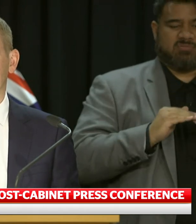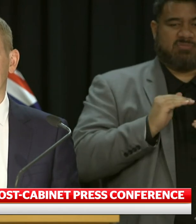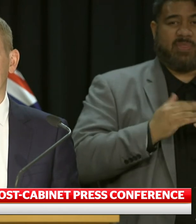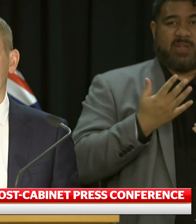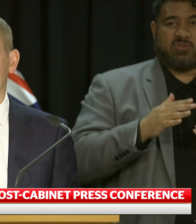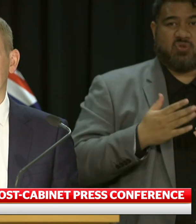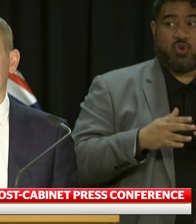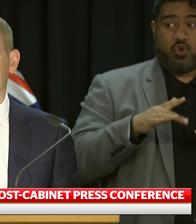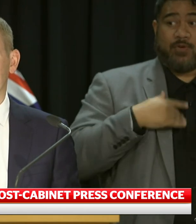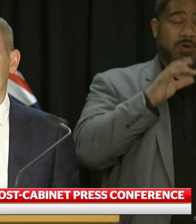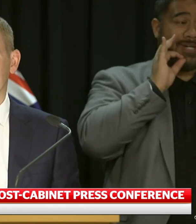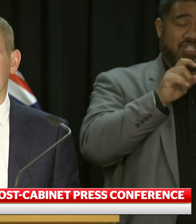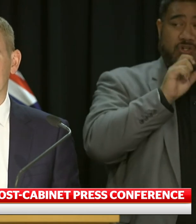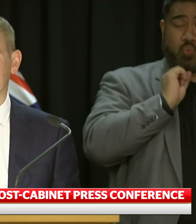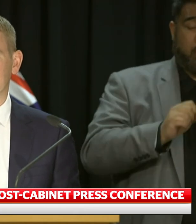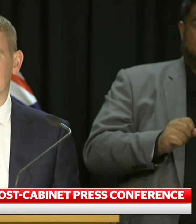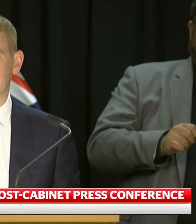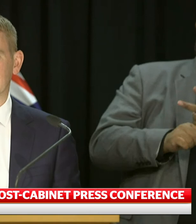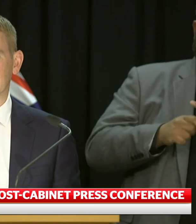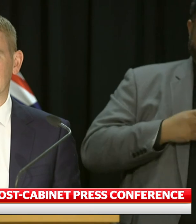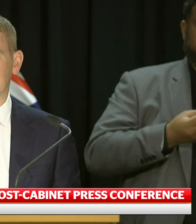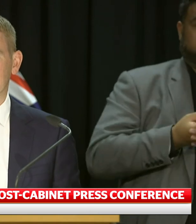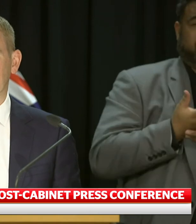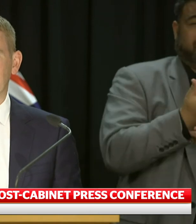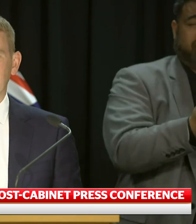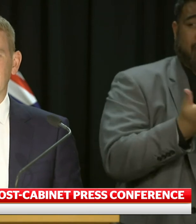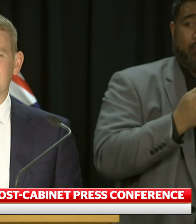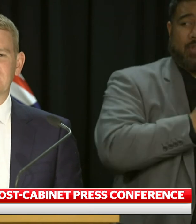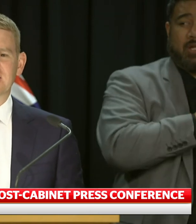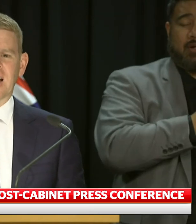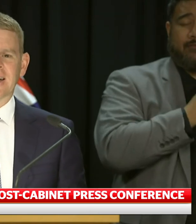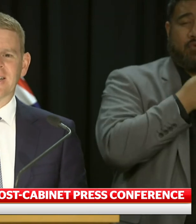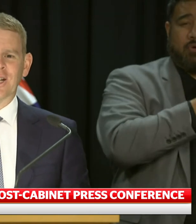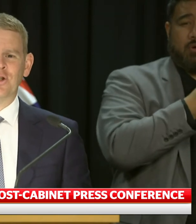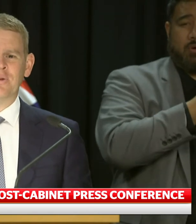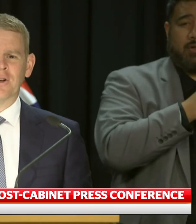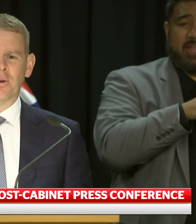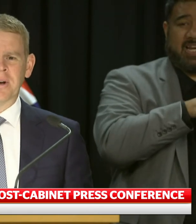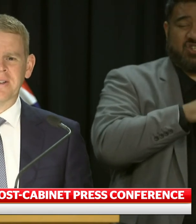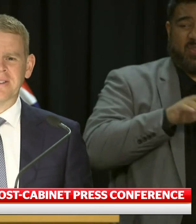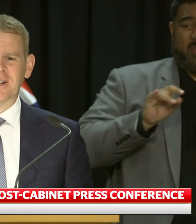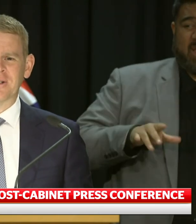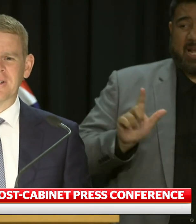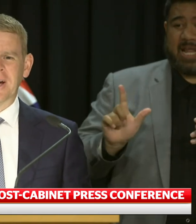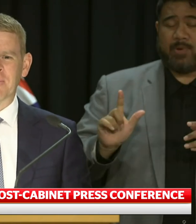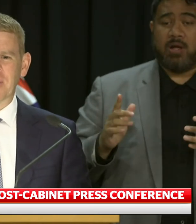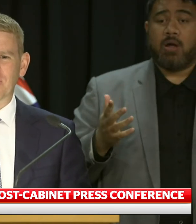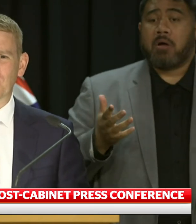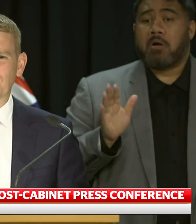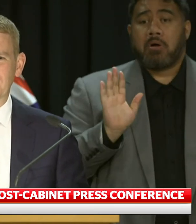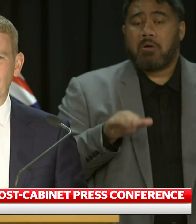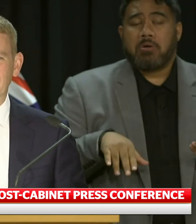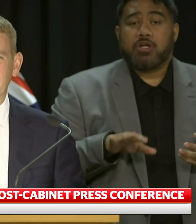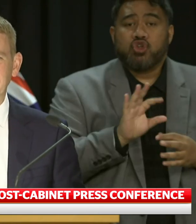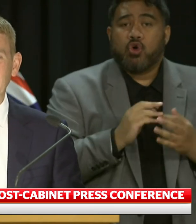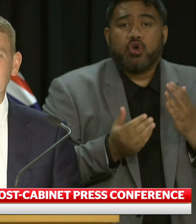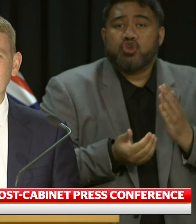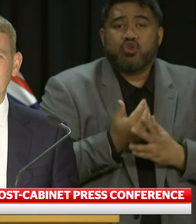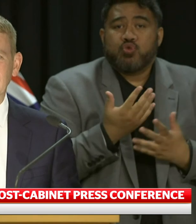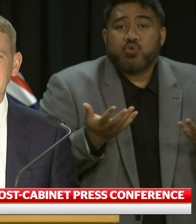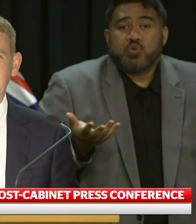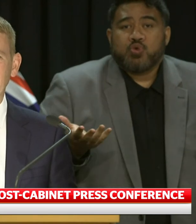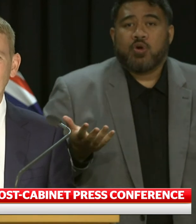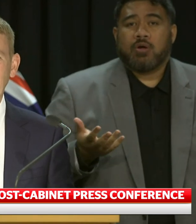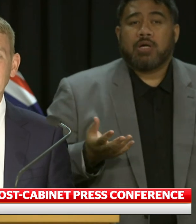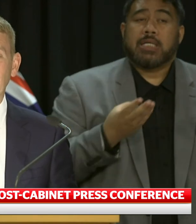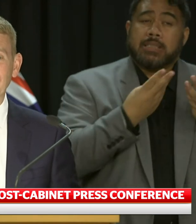going to outspend you by a magnitude of 10 to 1 during this election campaign? This is hardly a new phenomenon. You know, people with a lot of